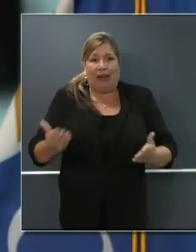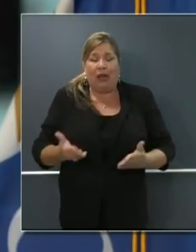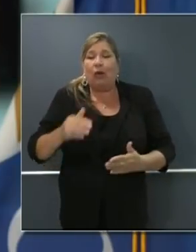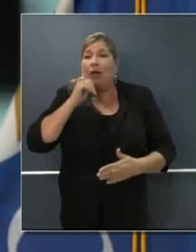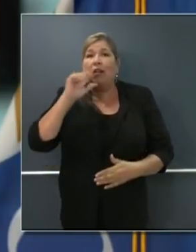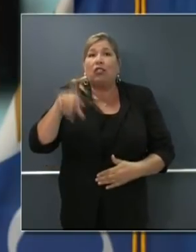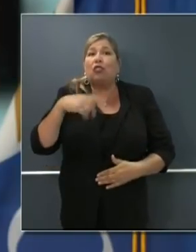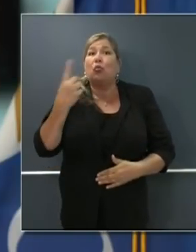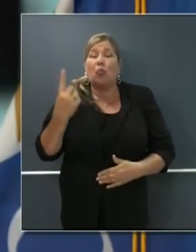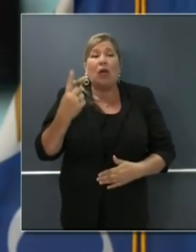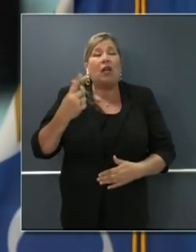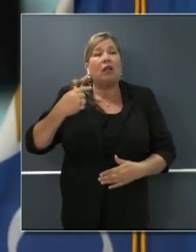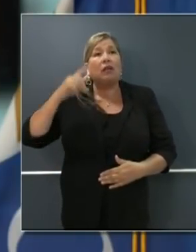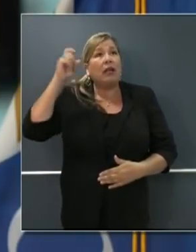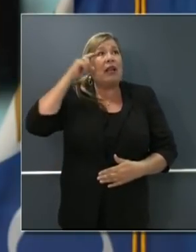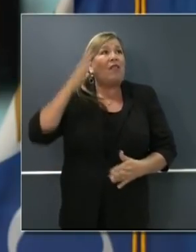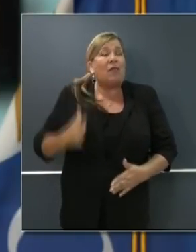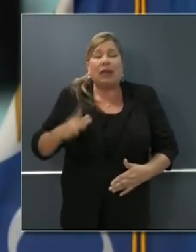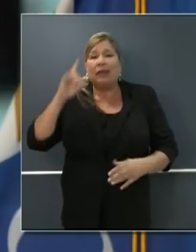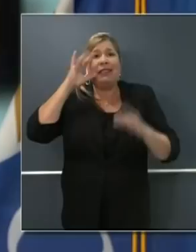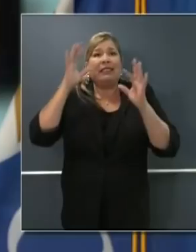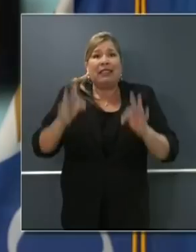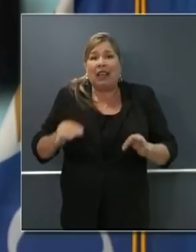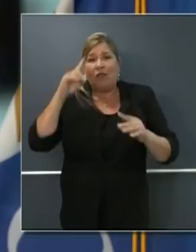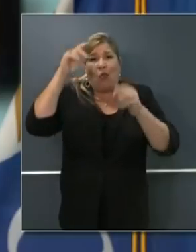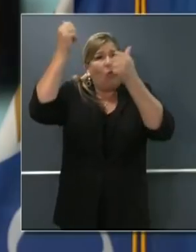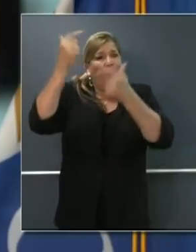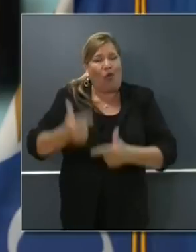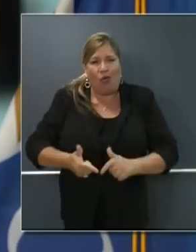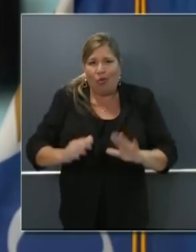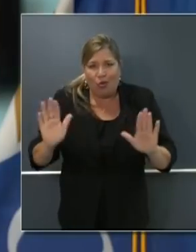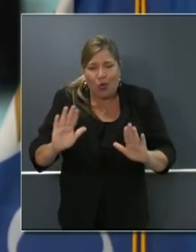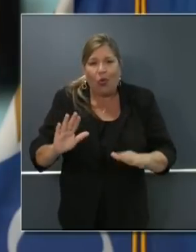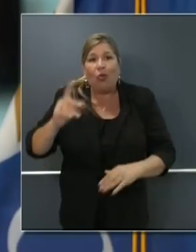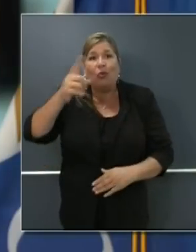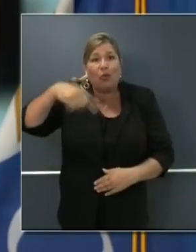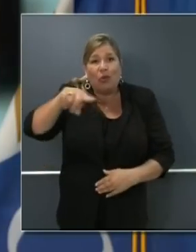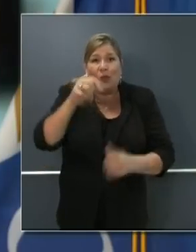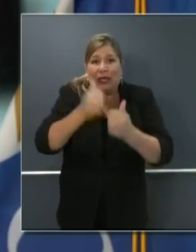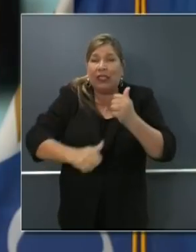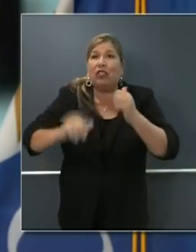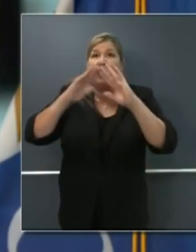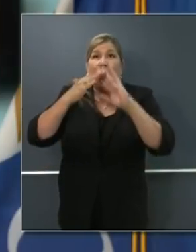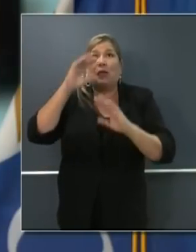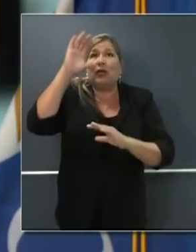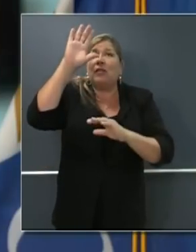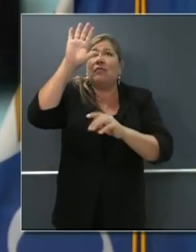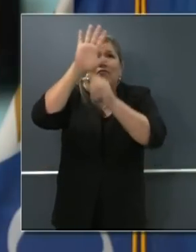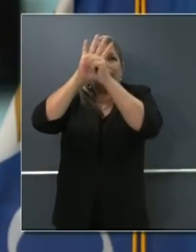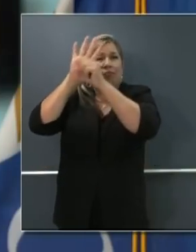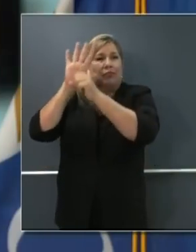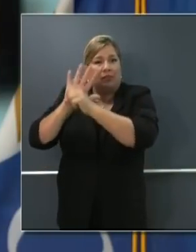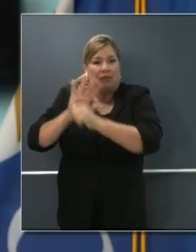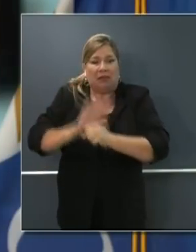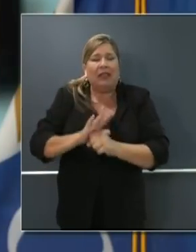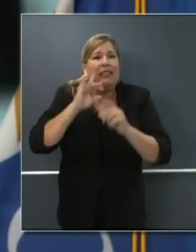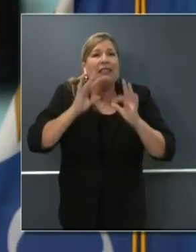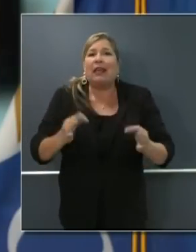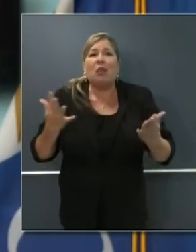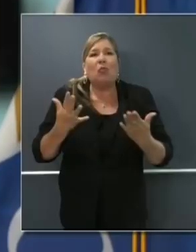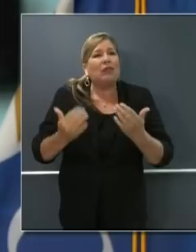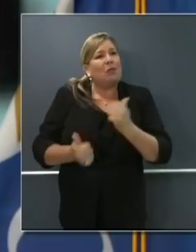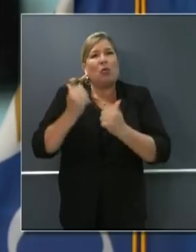from the frame top down, but truly bottom up, community by community, region by region, but